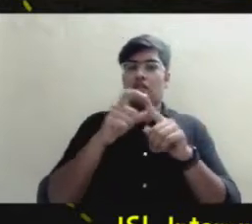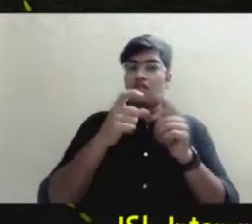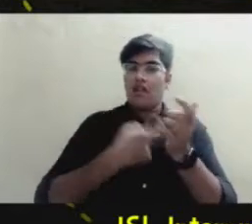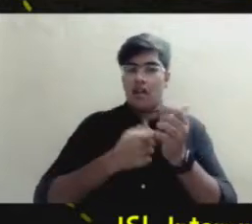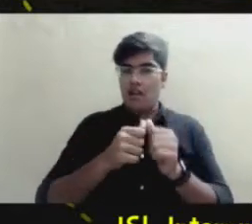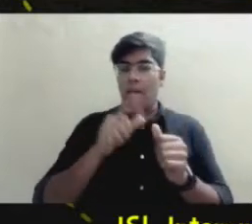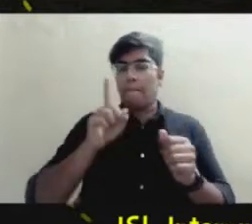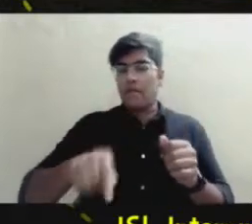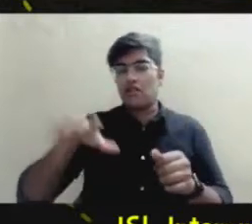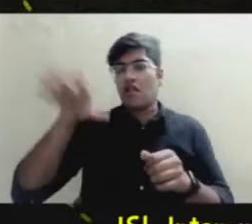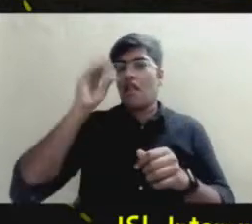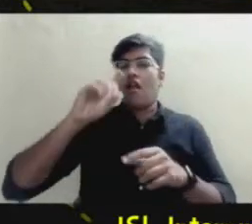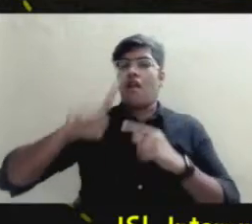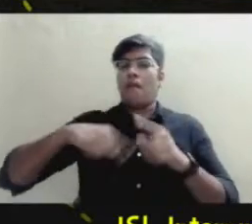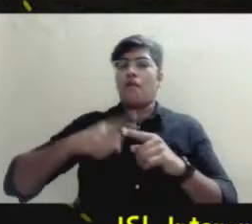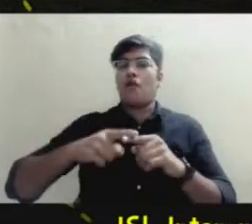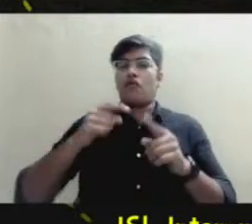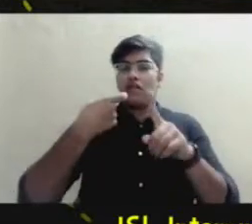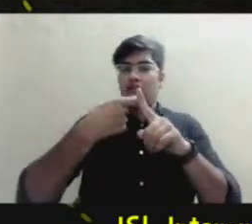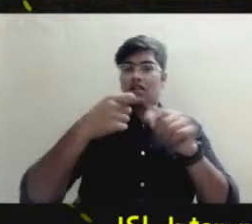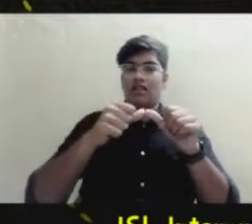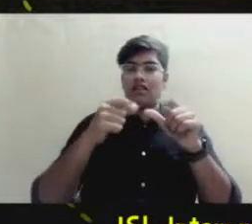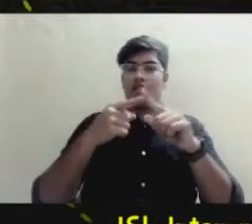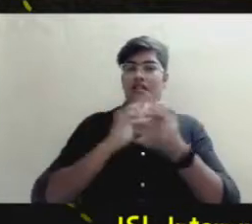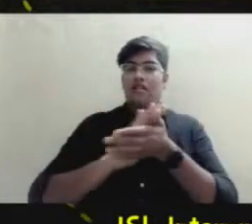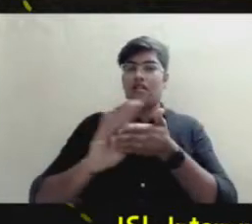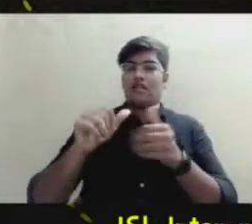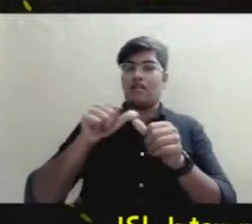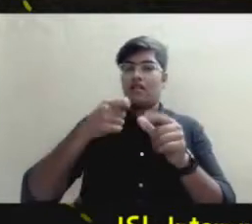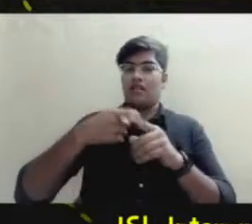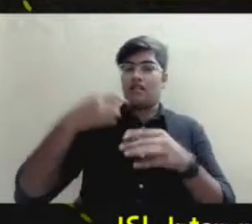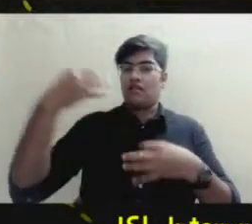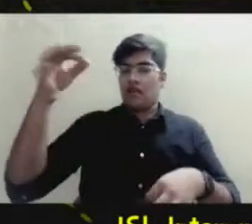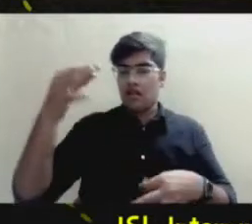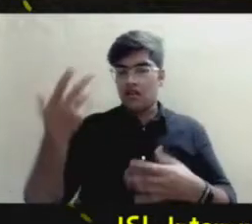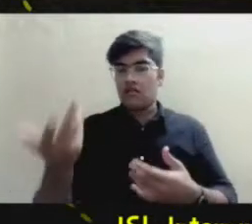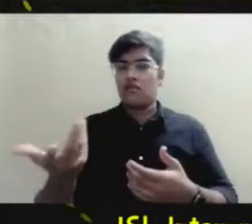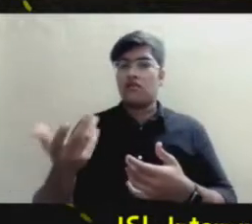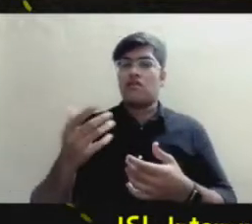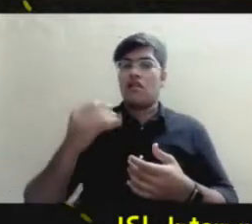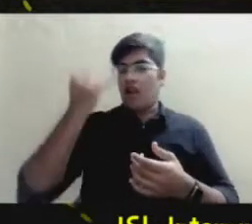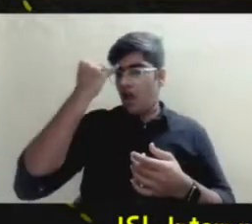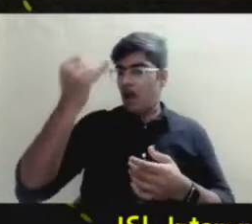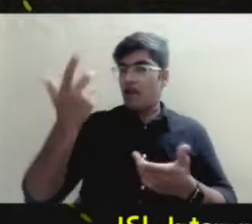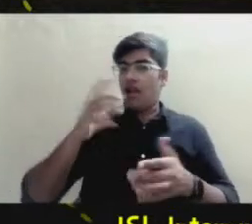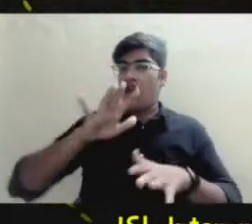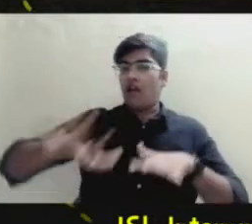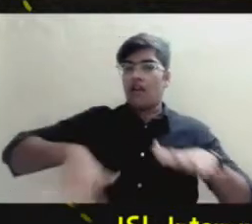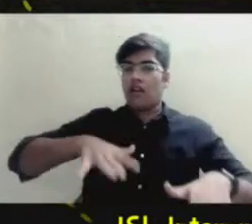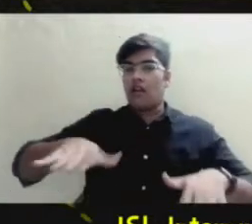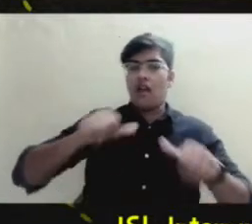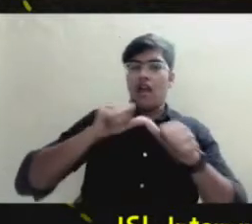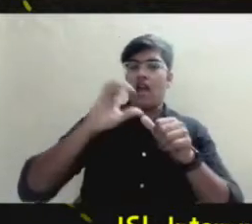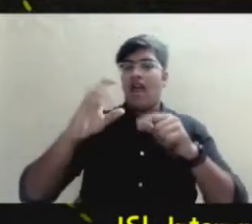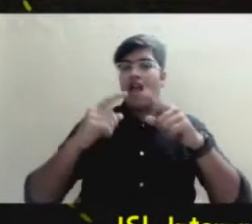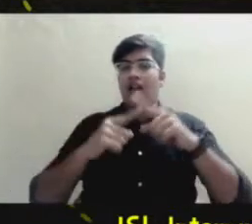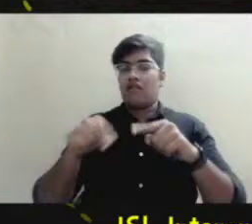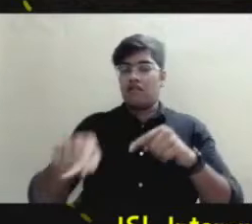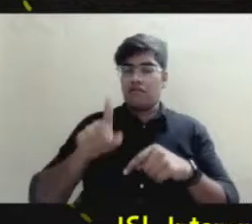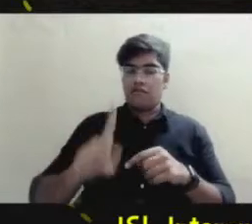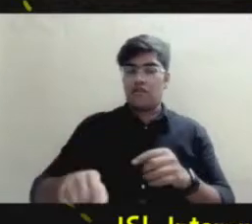about Kathak and the whole idea of doing abhinay to Tumri. In the past,